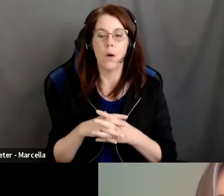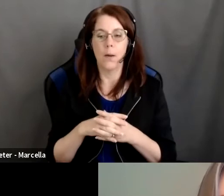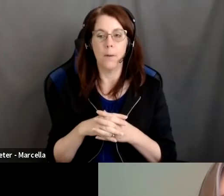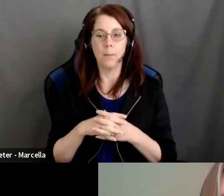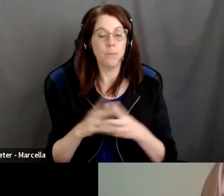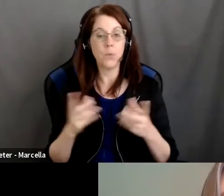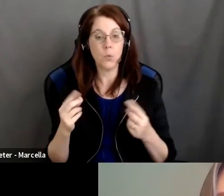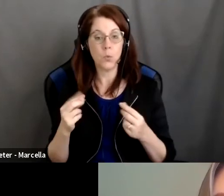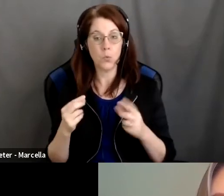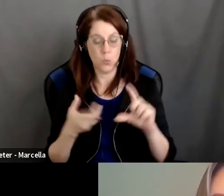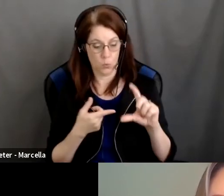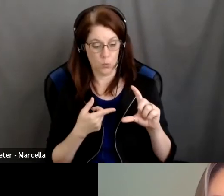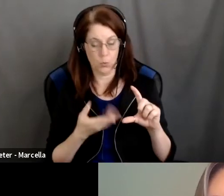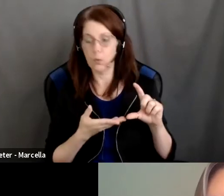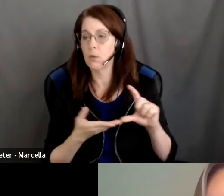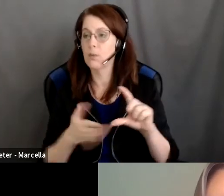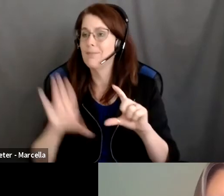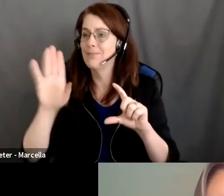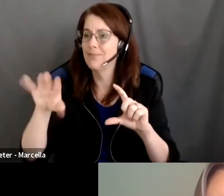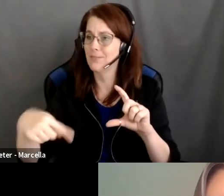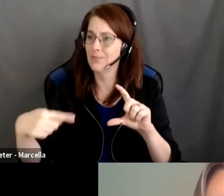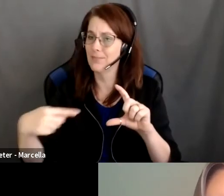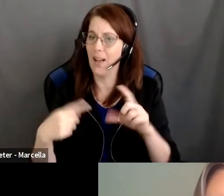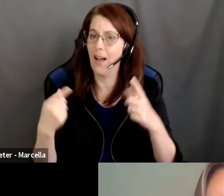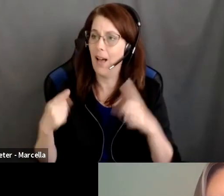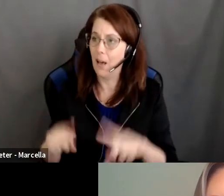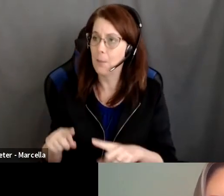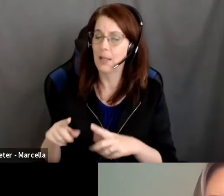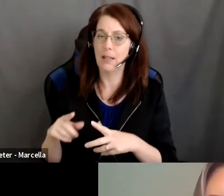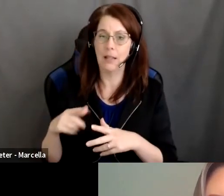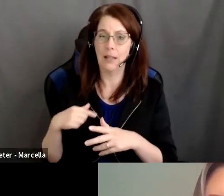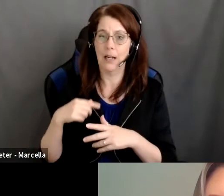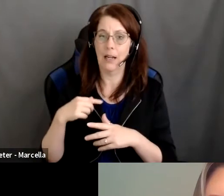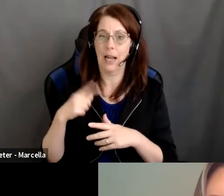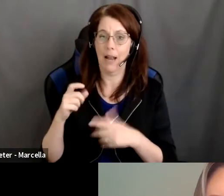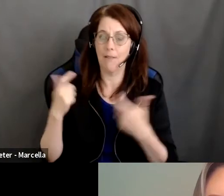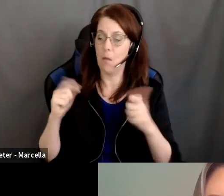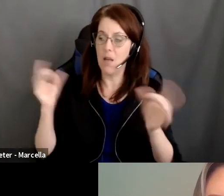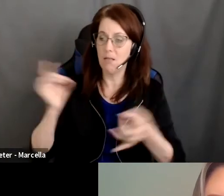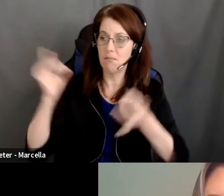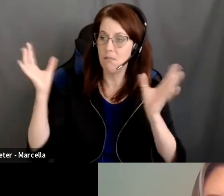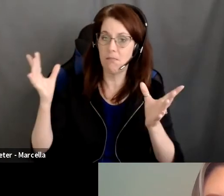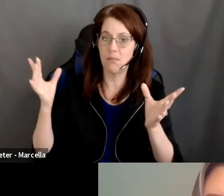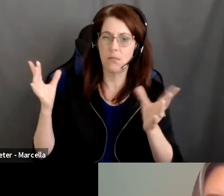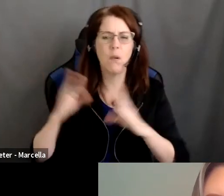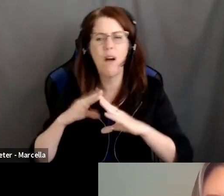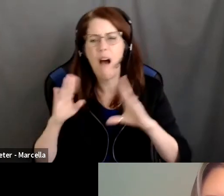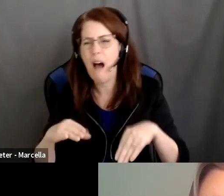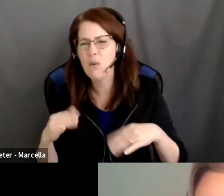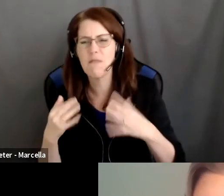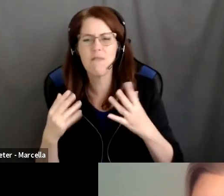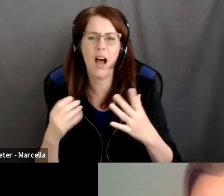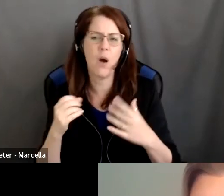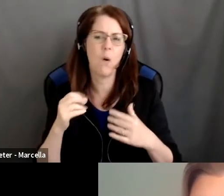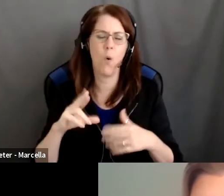you do is you go to the pharmacy and you say, look, this is what's happened, and I have had this big disaster, whether it's a house fire or